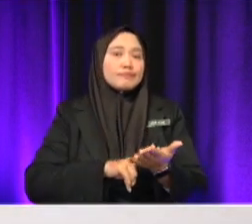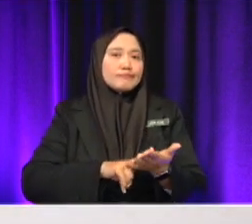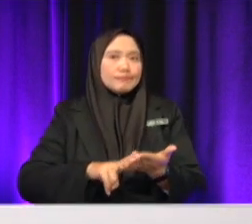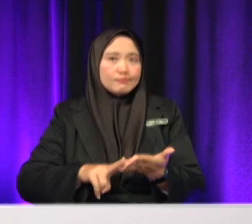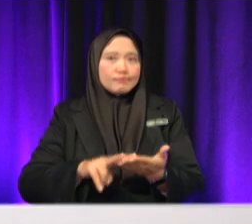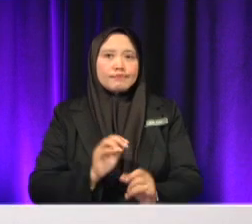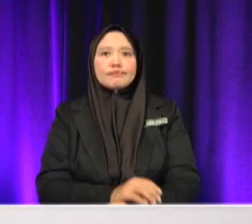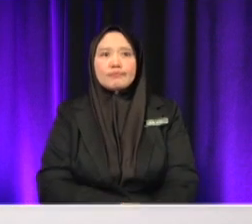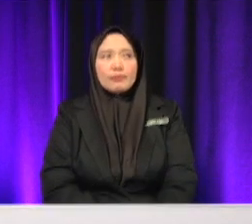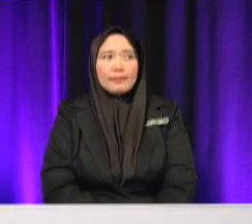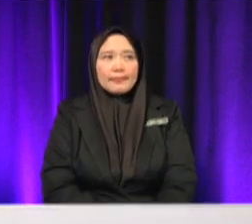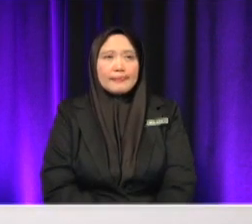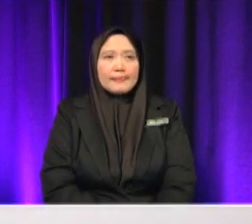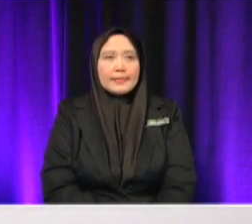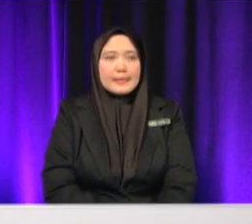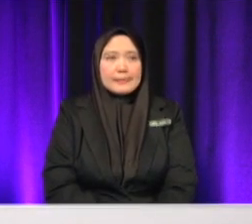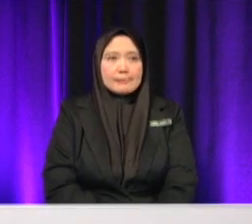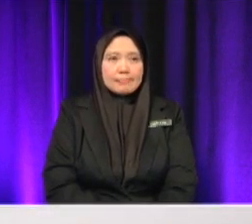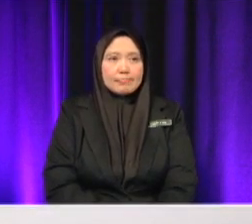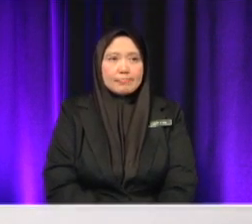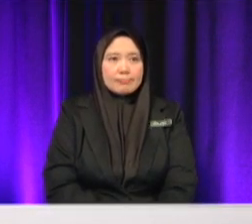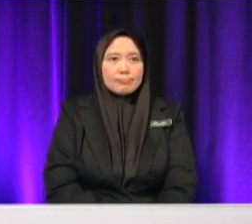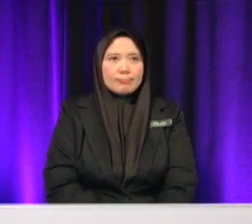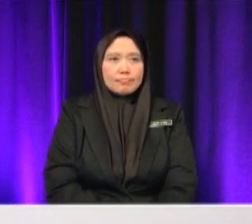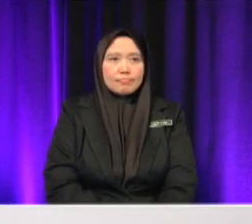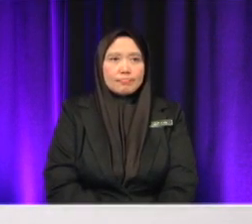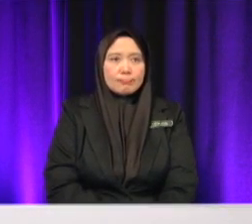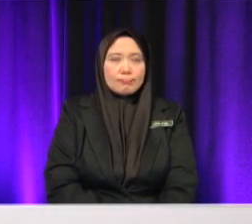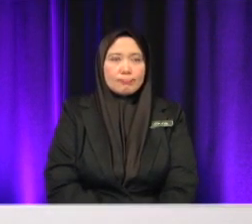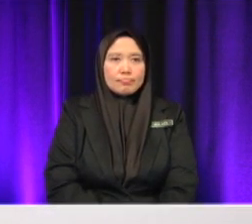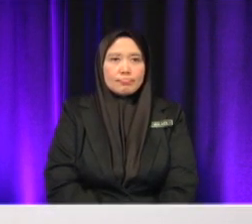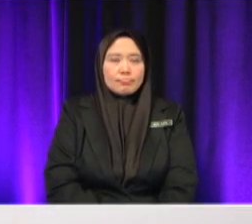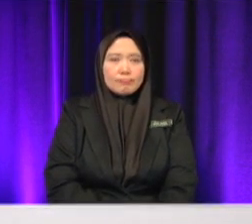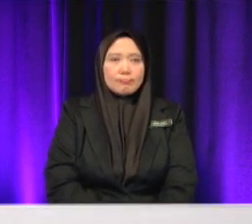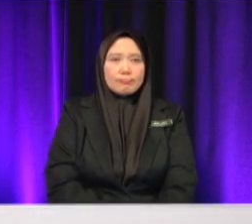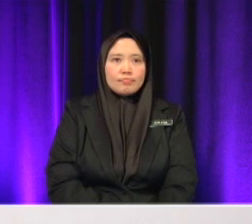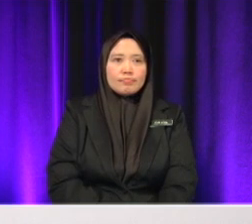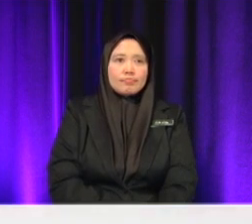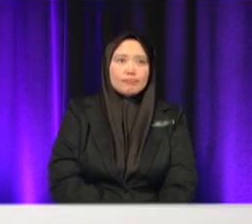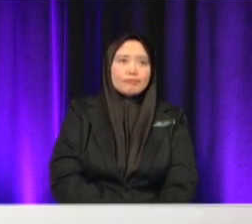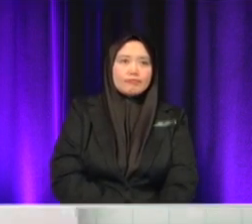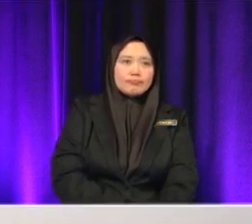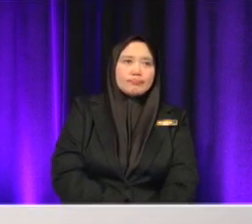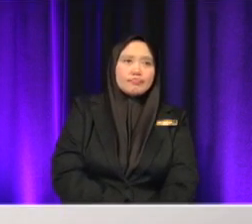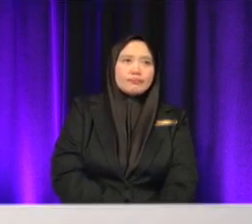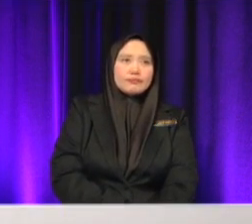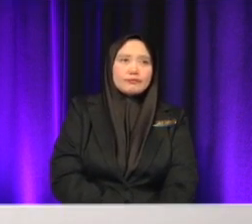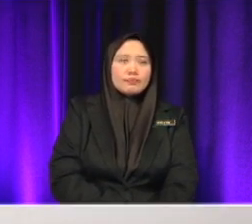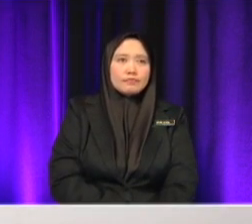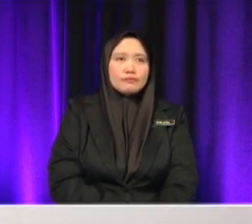Okay. Okay, anyone? All right, who would like to volunteer for this? Okay, sure, Alicia.